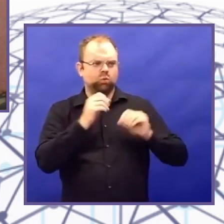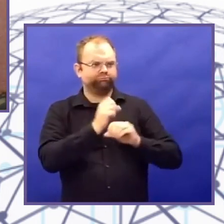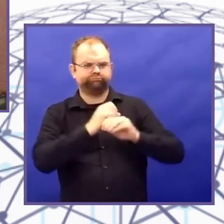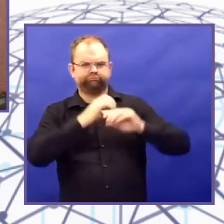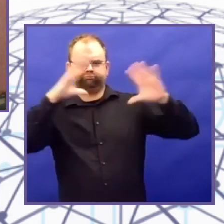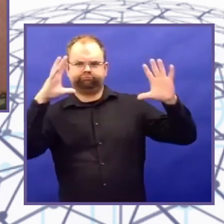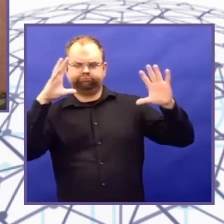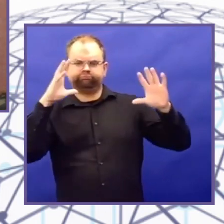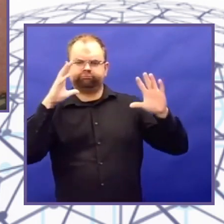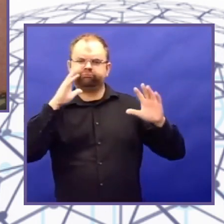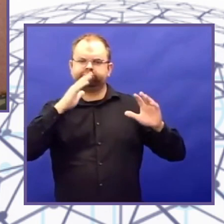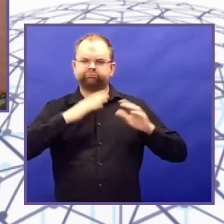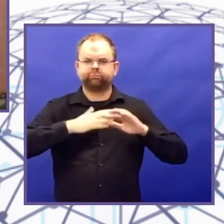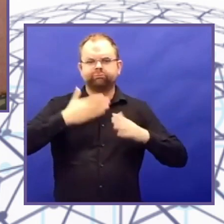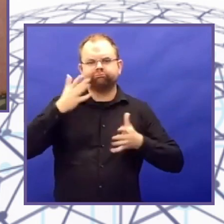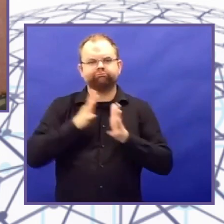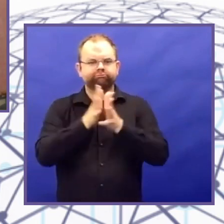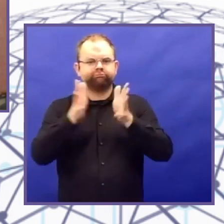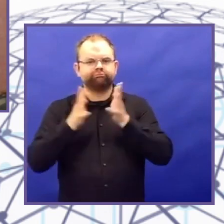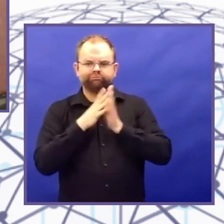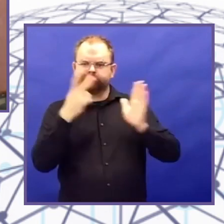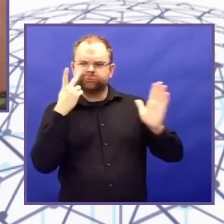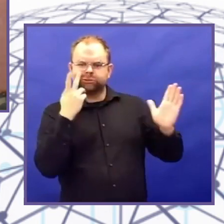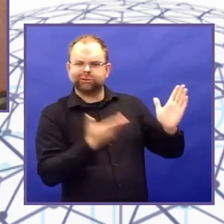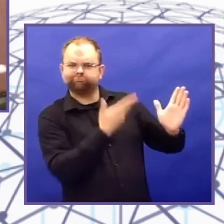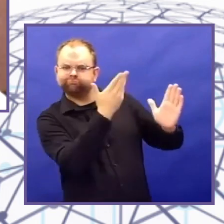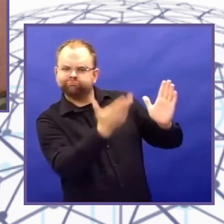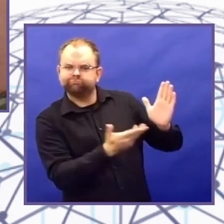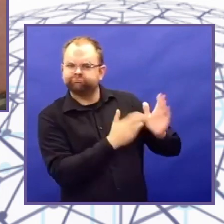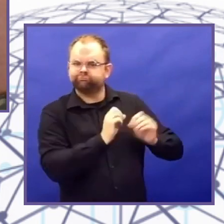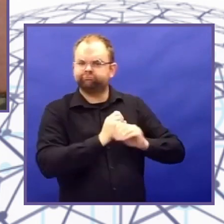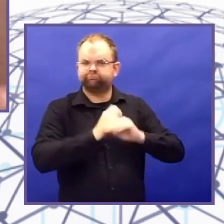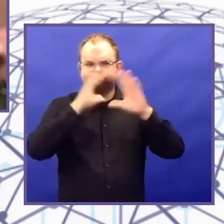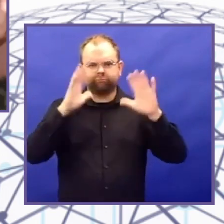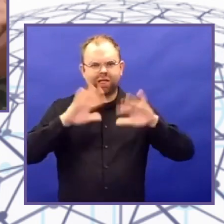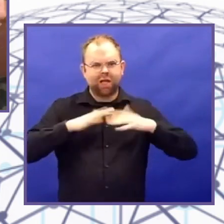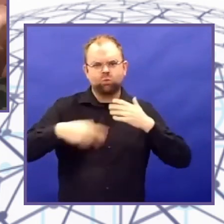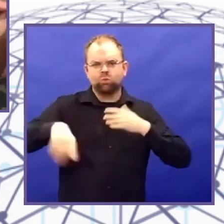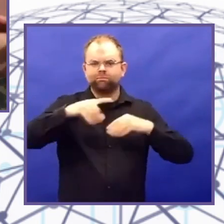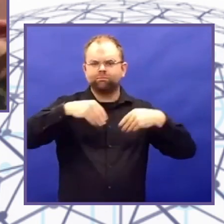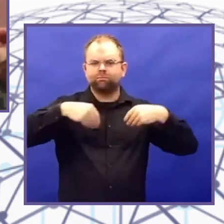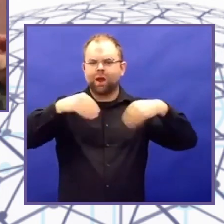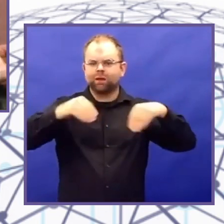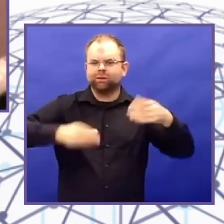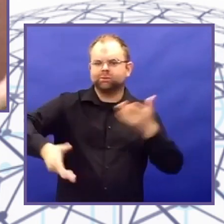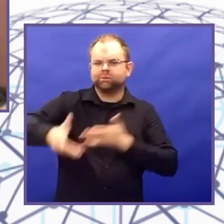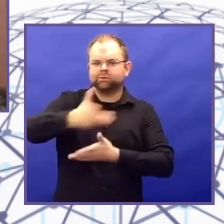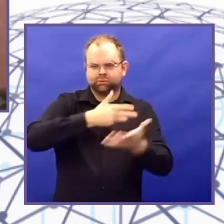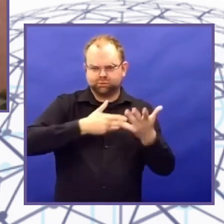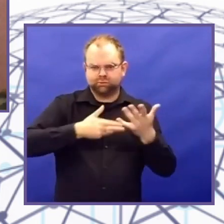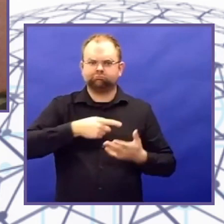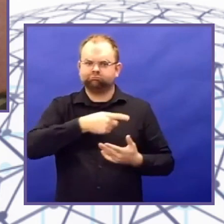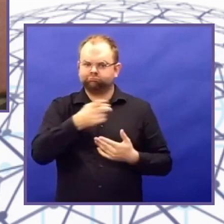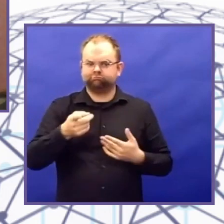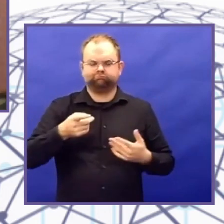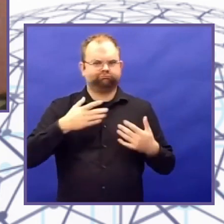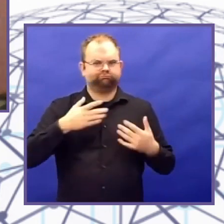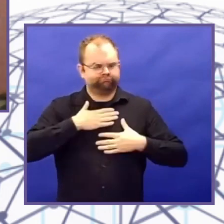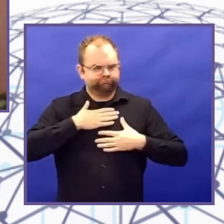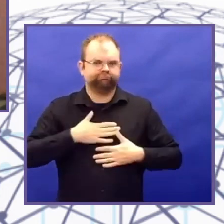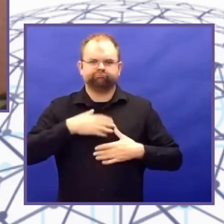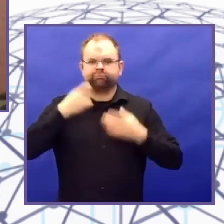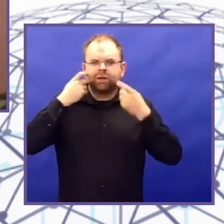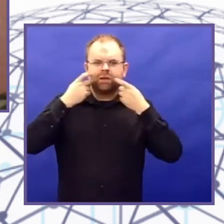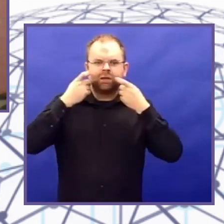and as well, the services to be of optimal quality. We know that globally